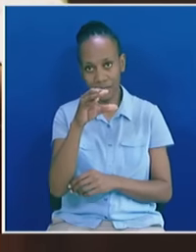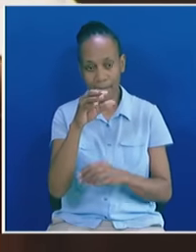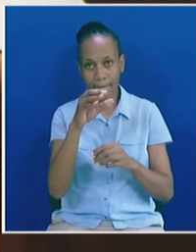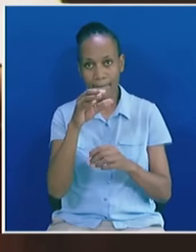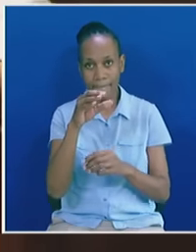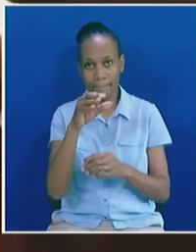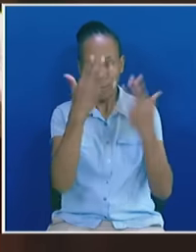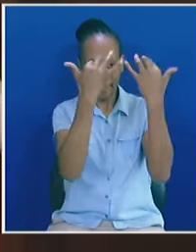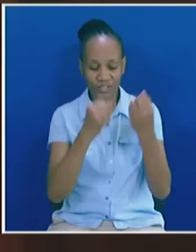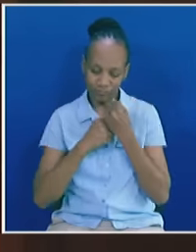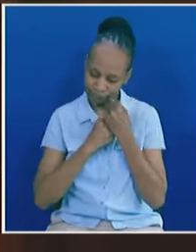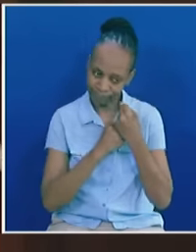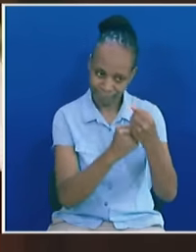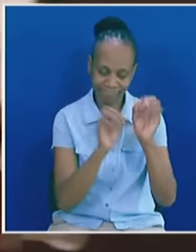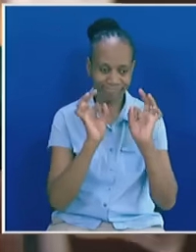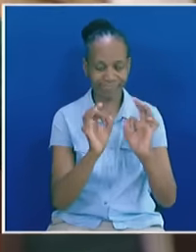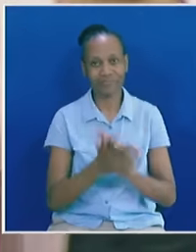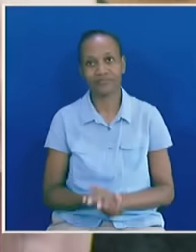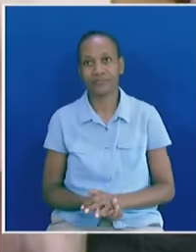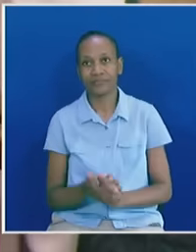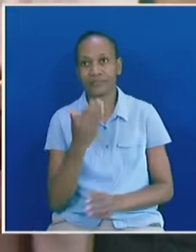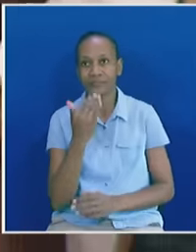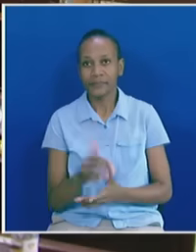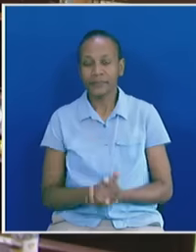supports this budget.